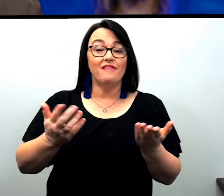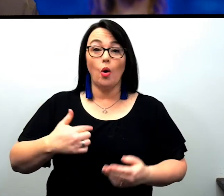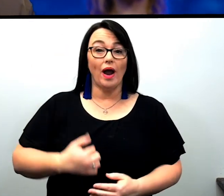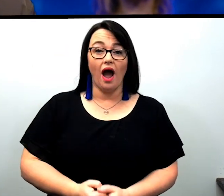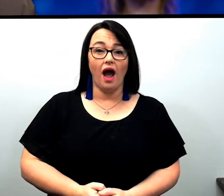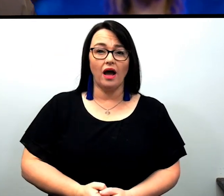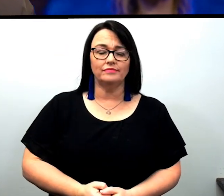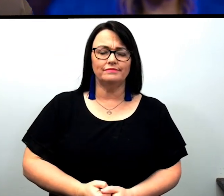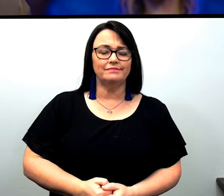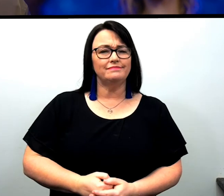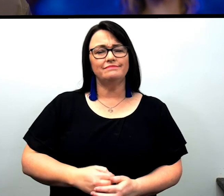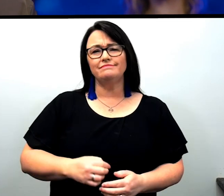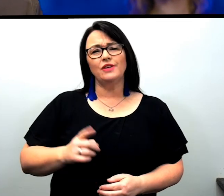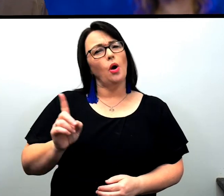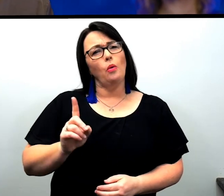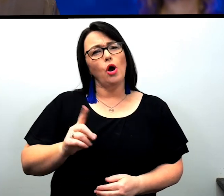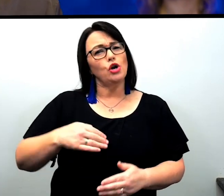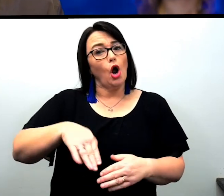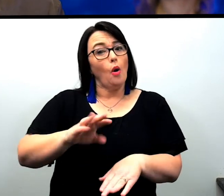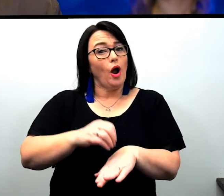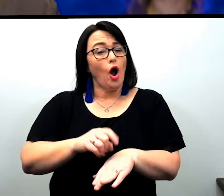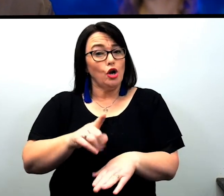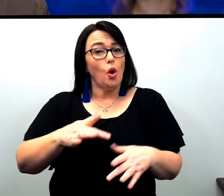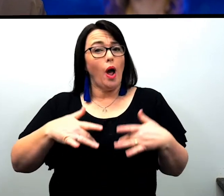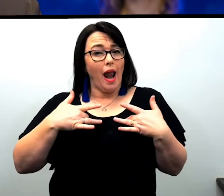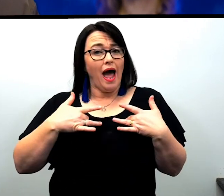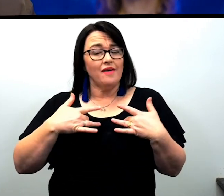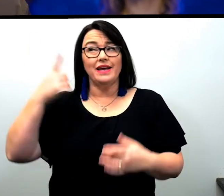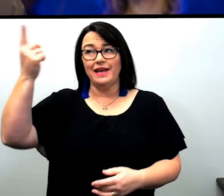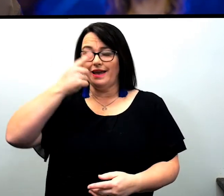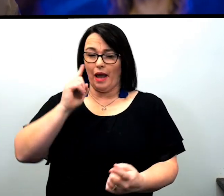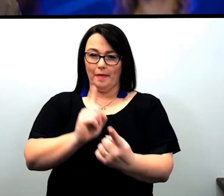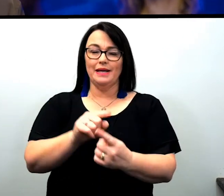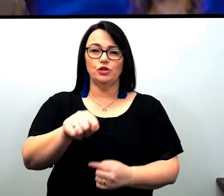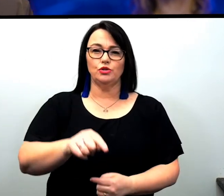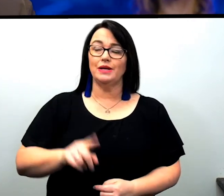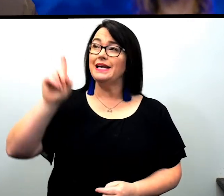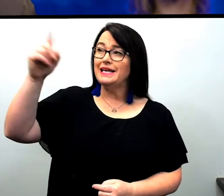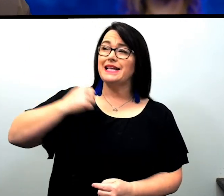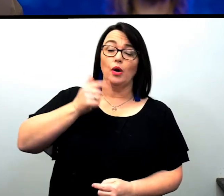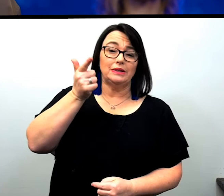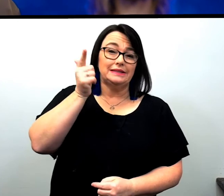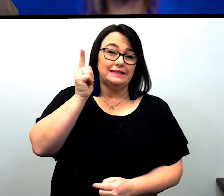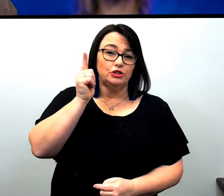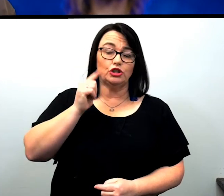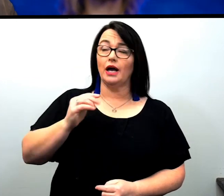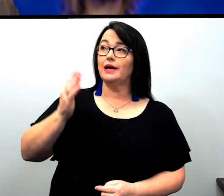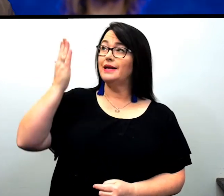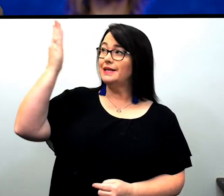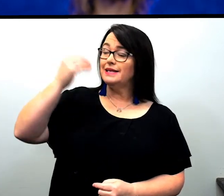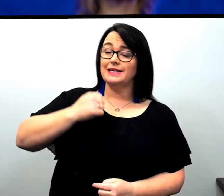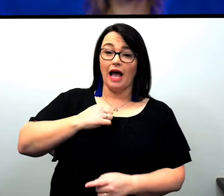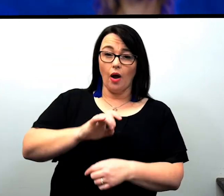going on, the good news is the Holy Spirit, He's our counselor, He's our teacher, and He leads us into truth.